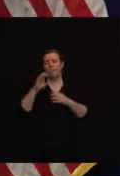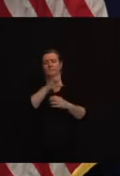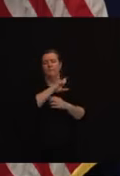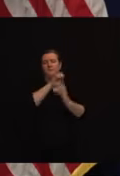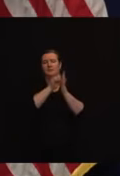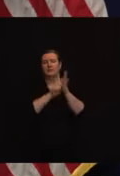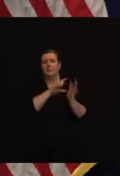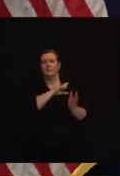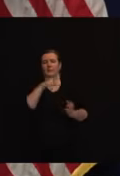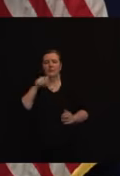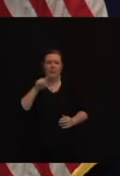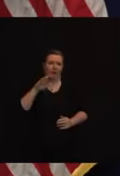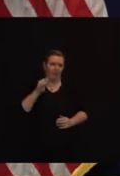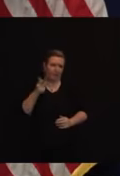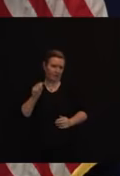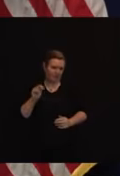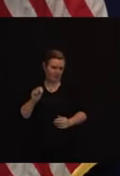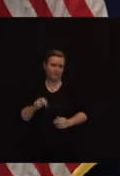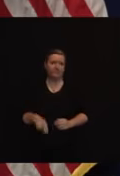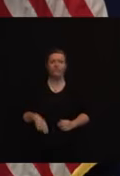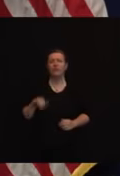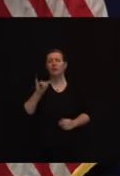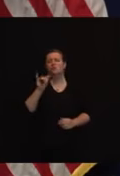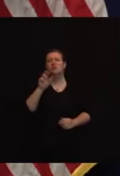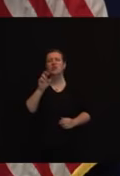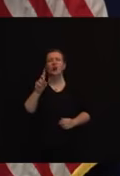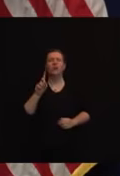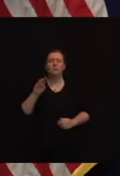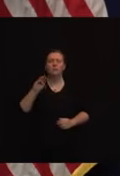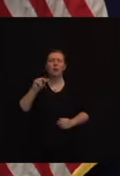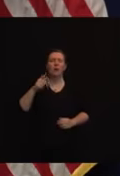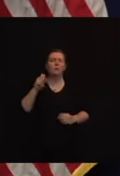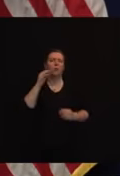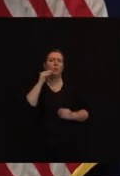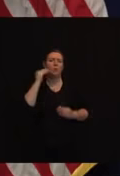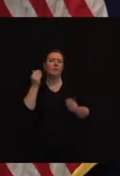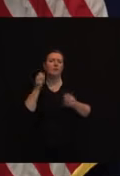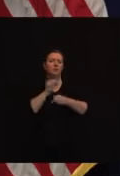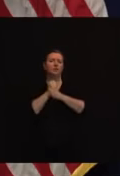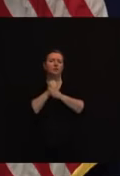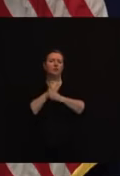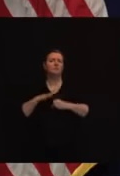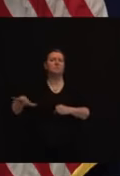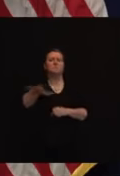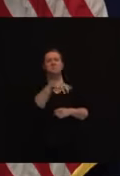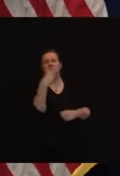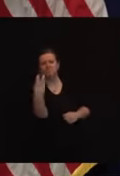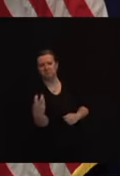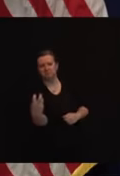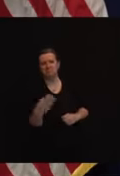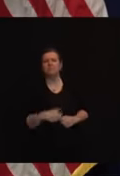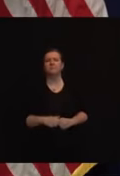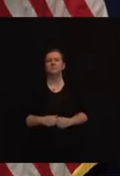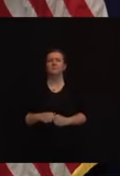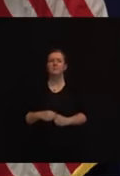Office of Homeland Security and Preparedness, Jared Maples, is with us. Chief Counsel Matt Plotkin will be joining us